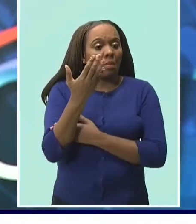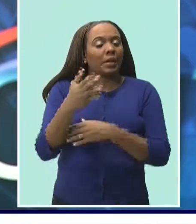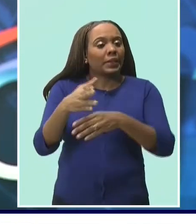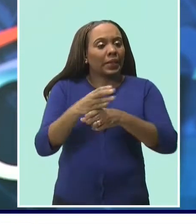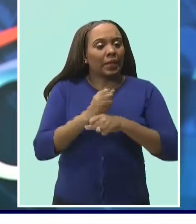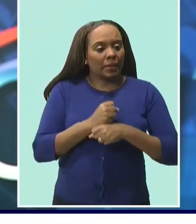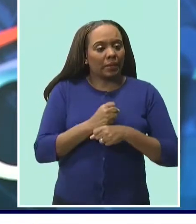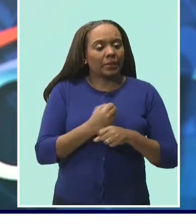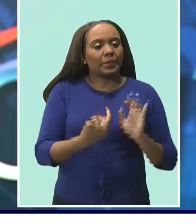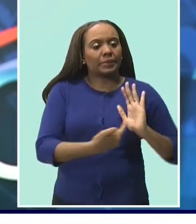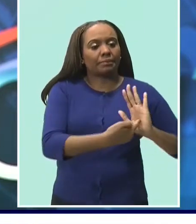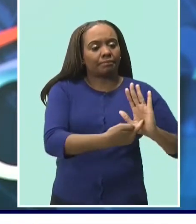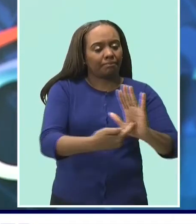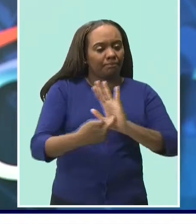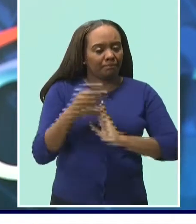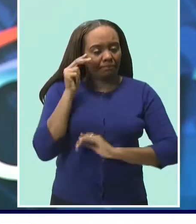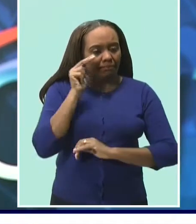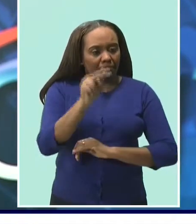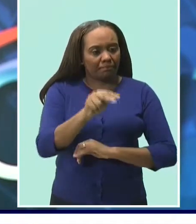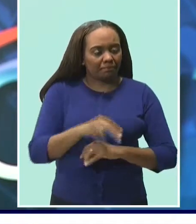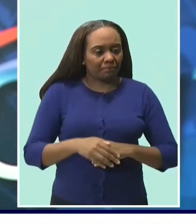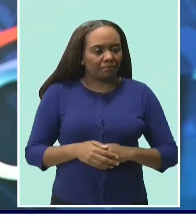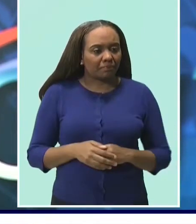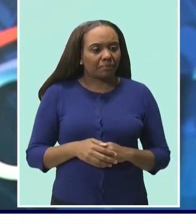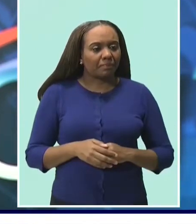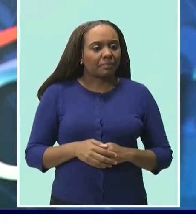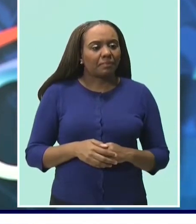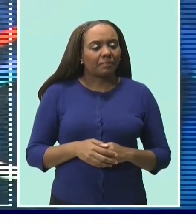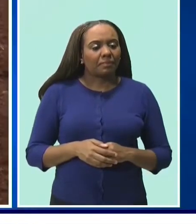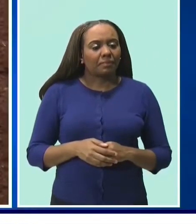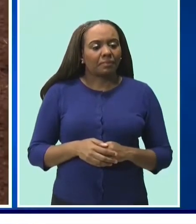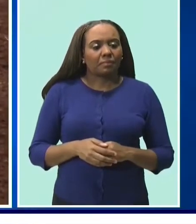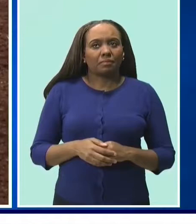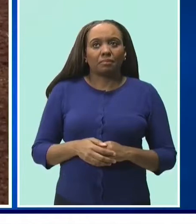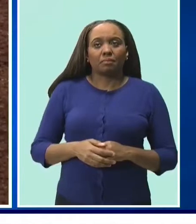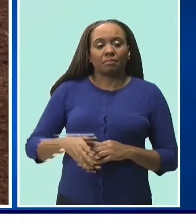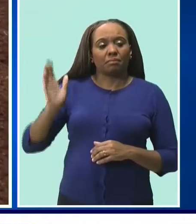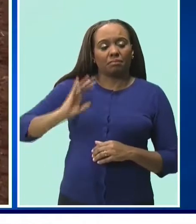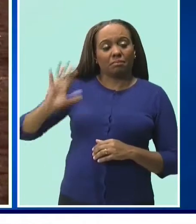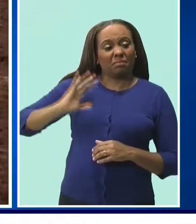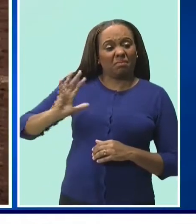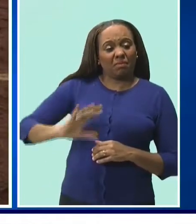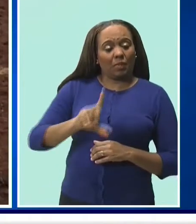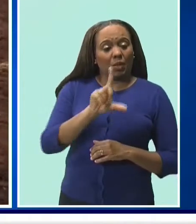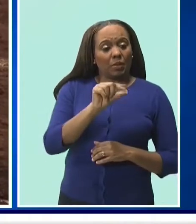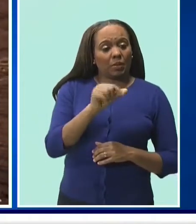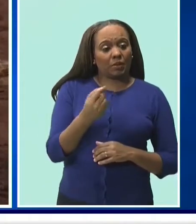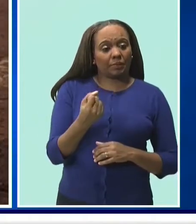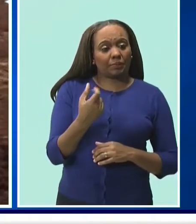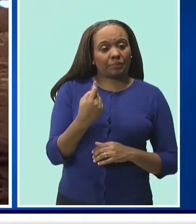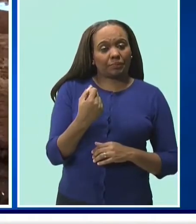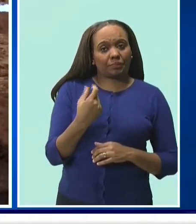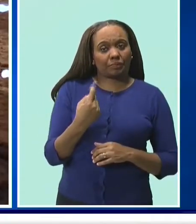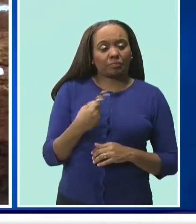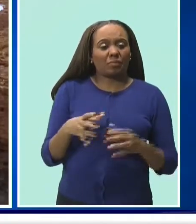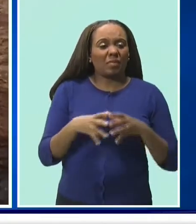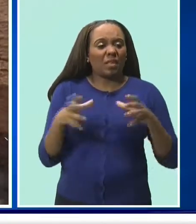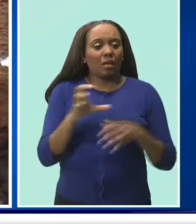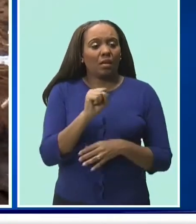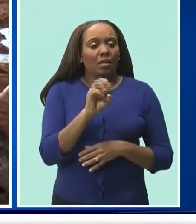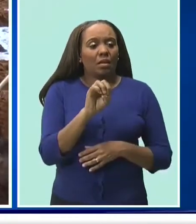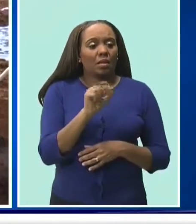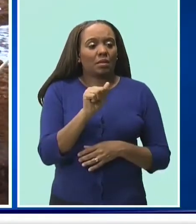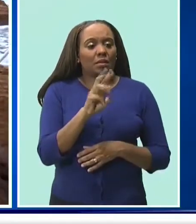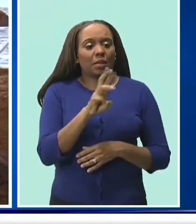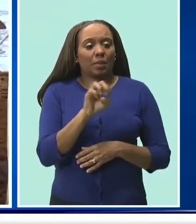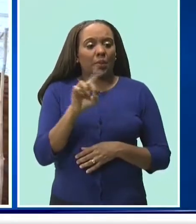Pelican Base. Our Rianne Phillips tells us more. From as far back as 2011, wrasse of sargassum seaweed have been